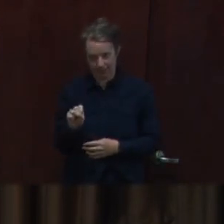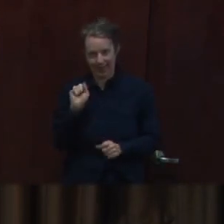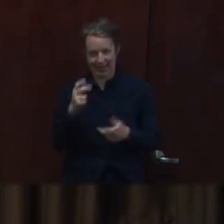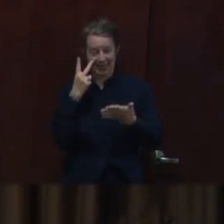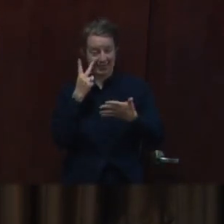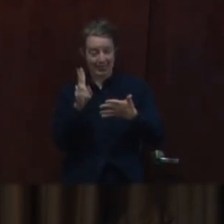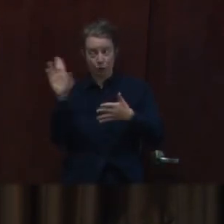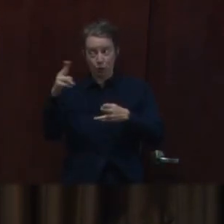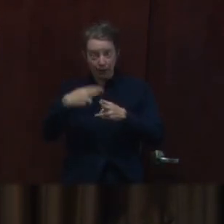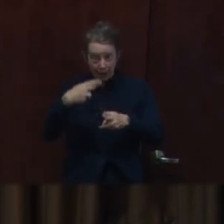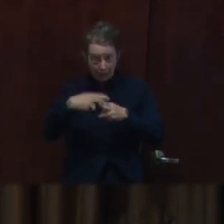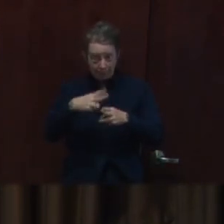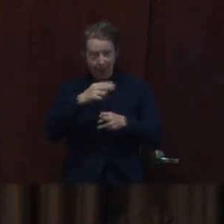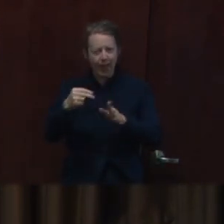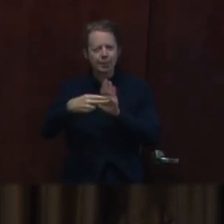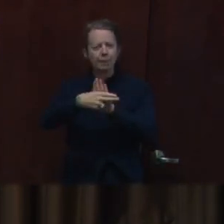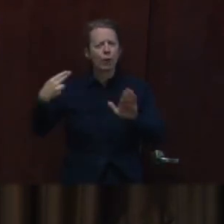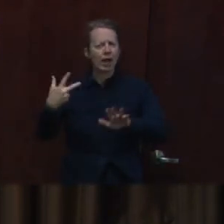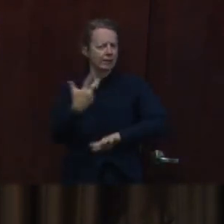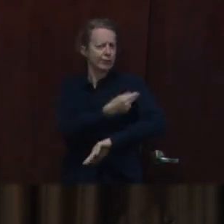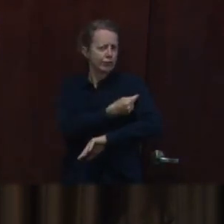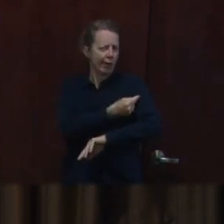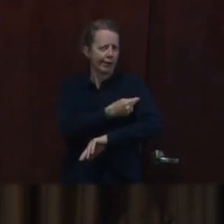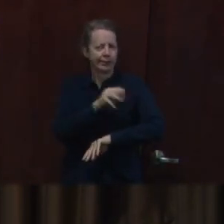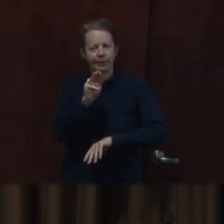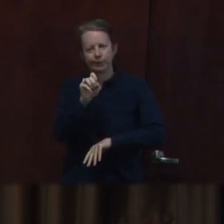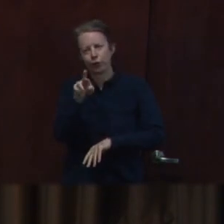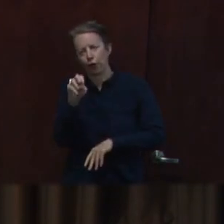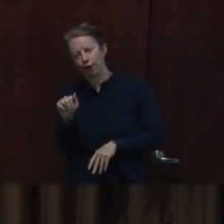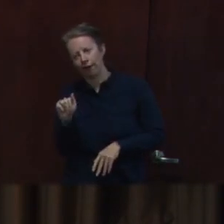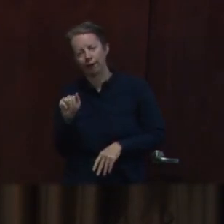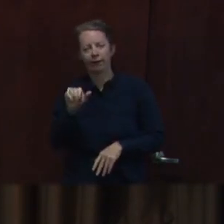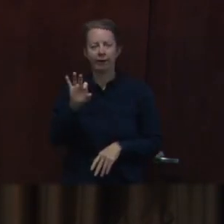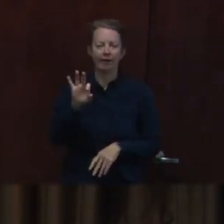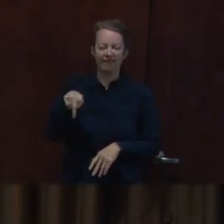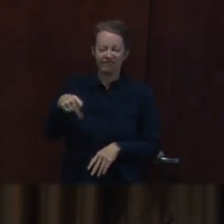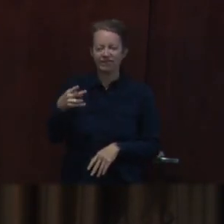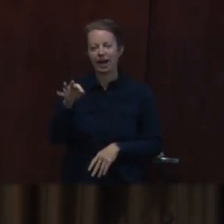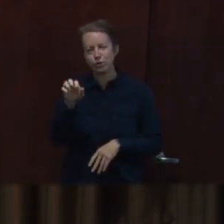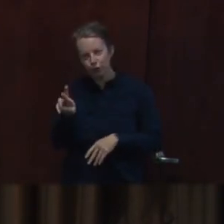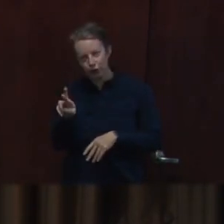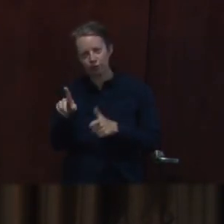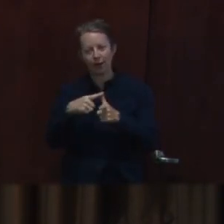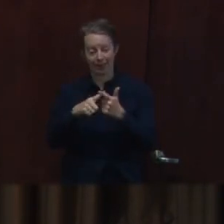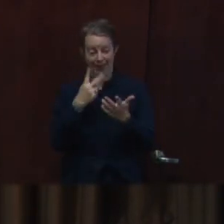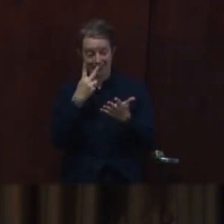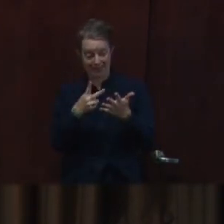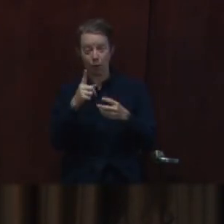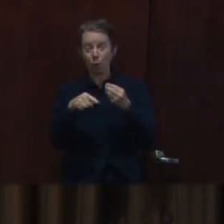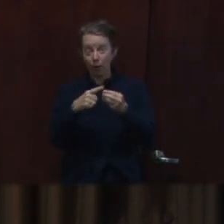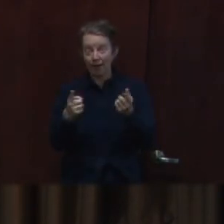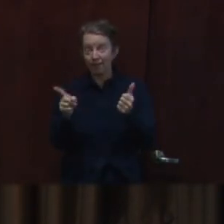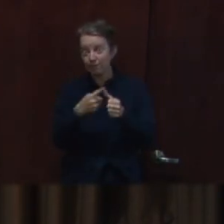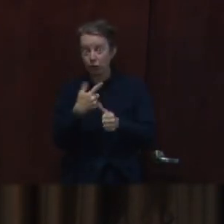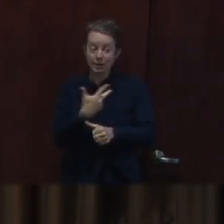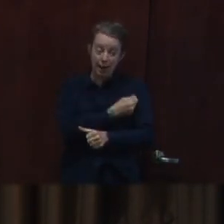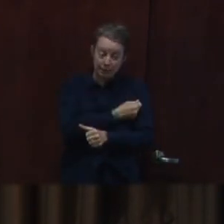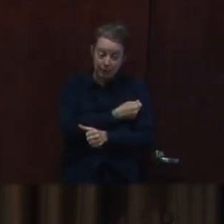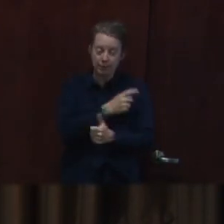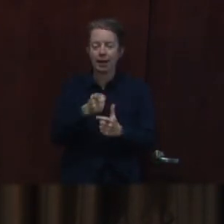kind, Moderna or Pfizer, on this date at this time, and that you are eligible for your second dose. So that's how the vaccine piece